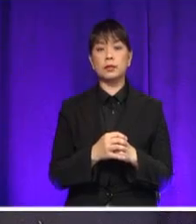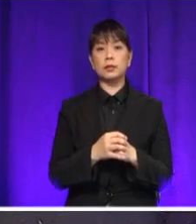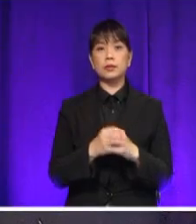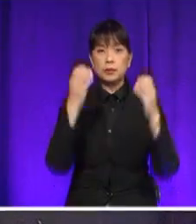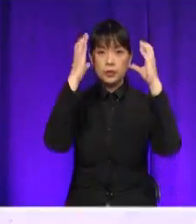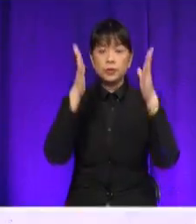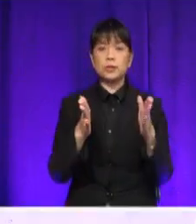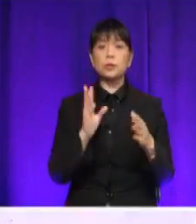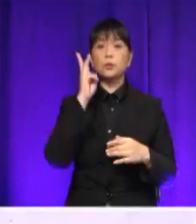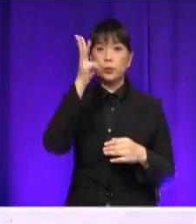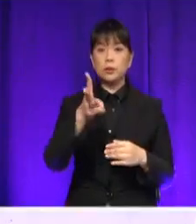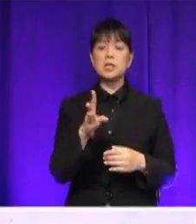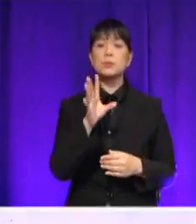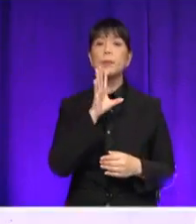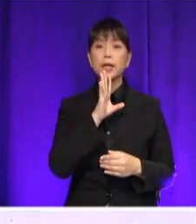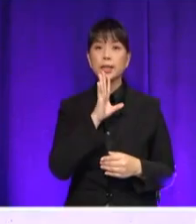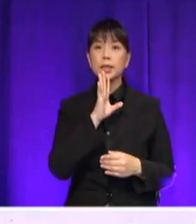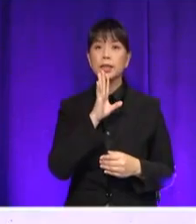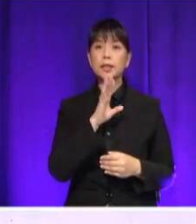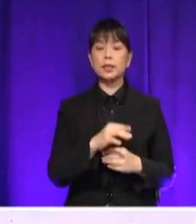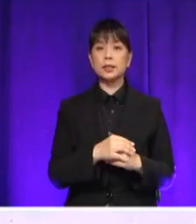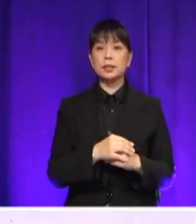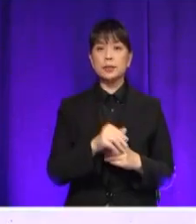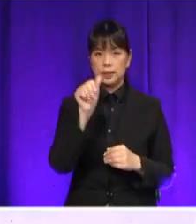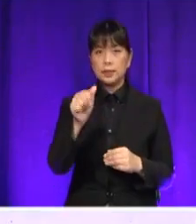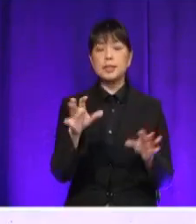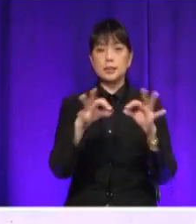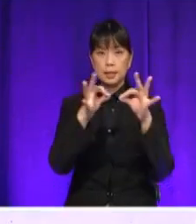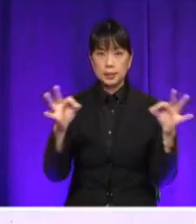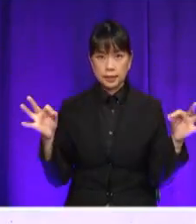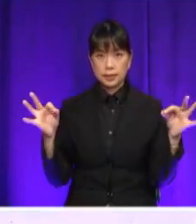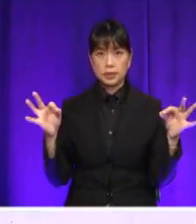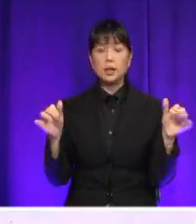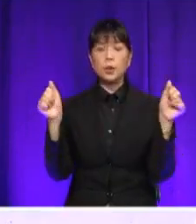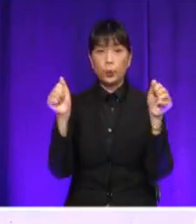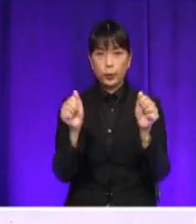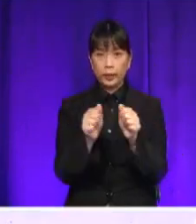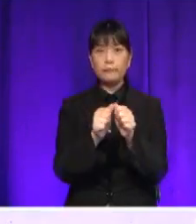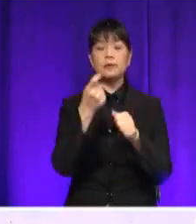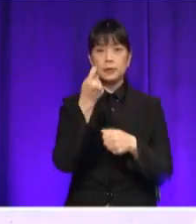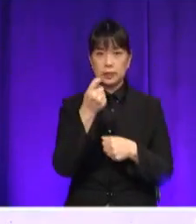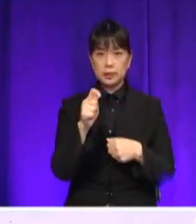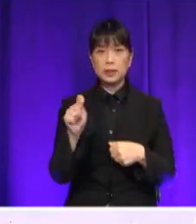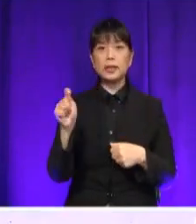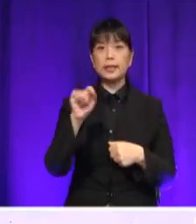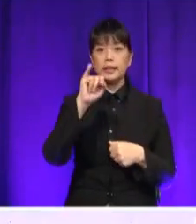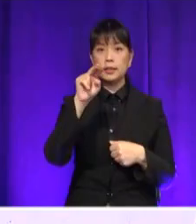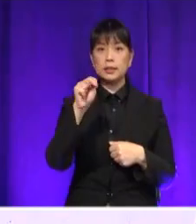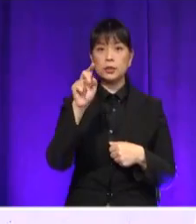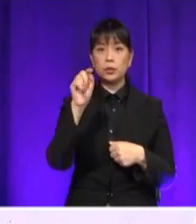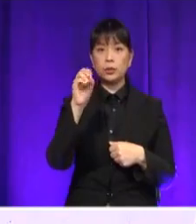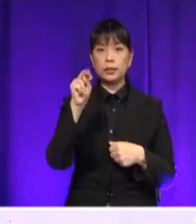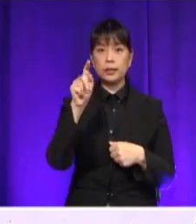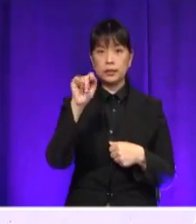out. I'm going to speak. I'm going to say out a sentence with the intonation, and I want you guys